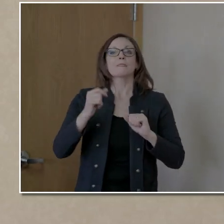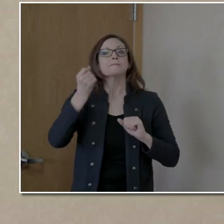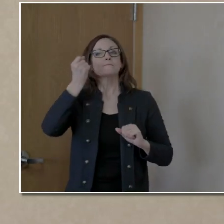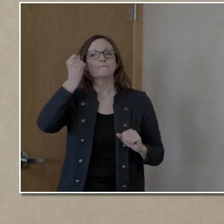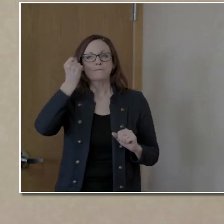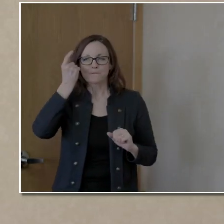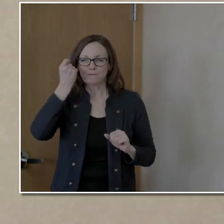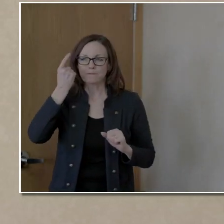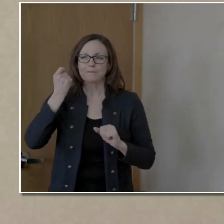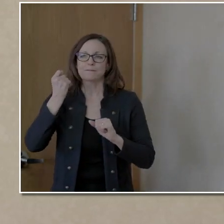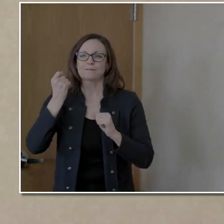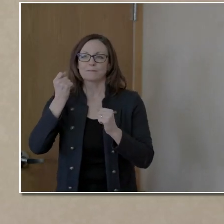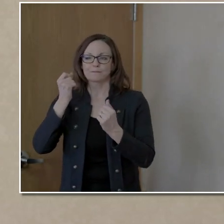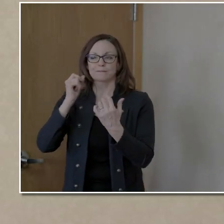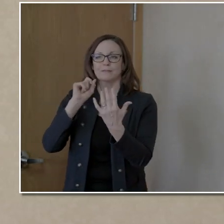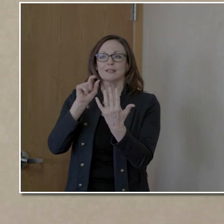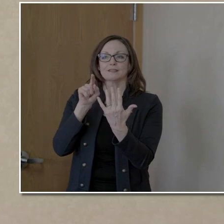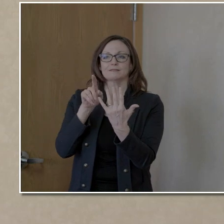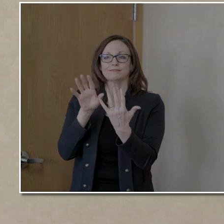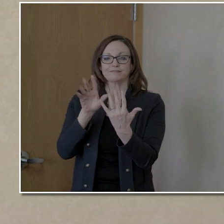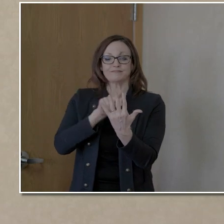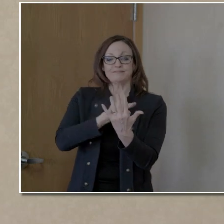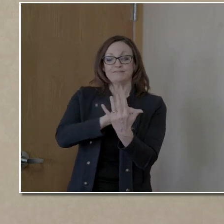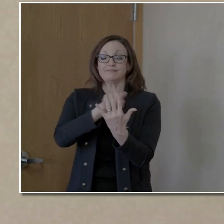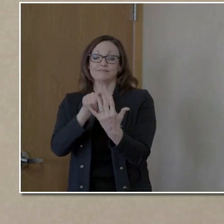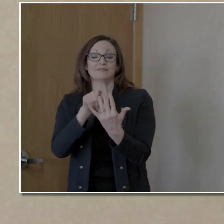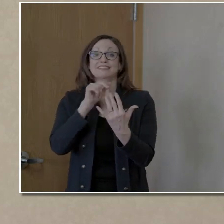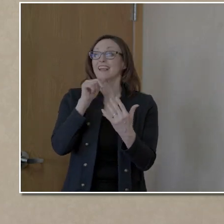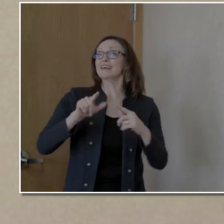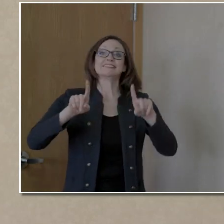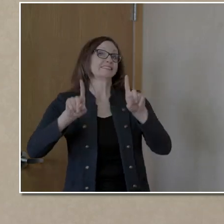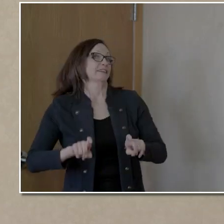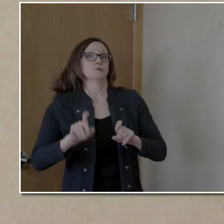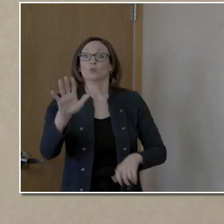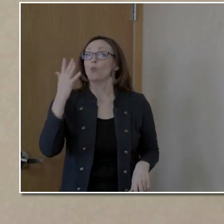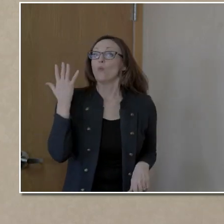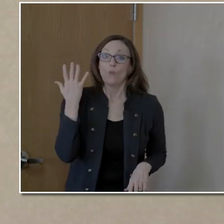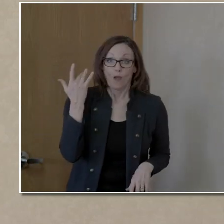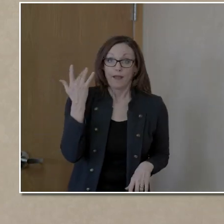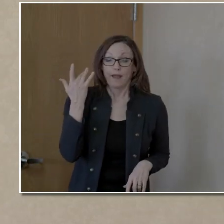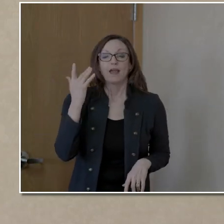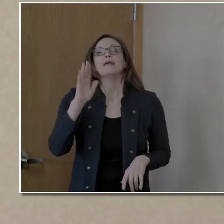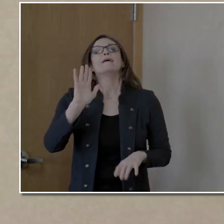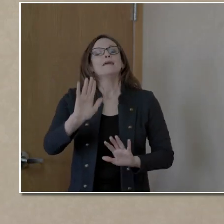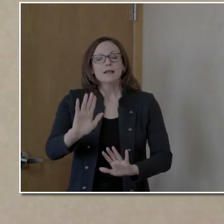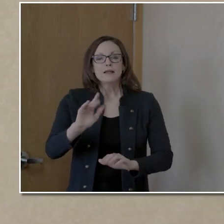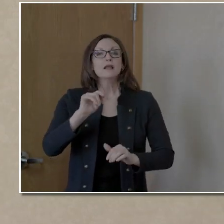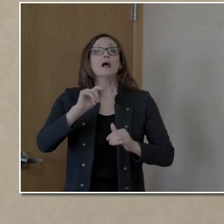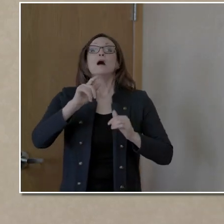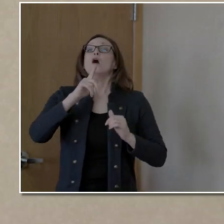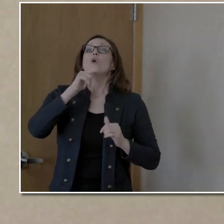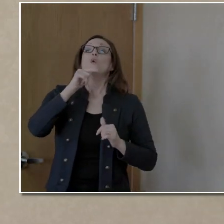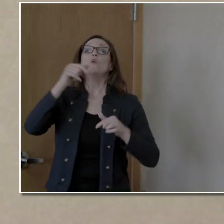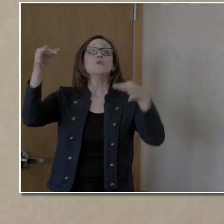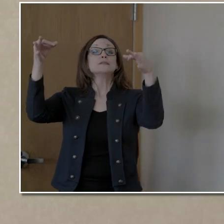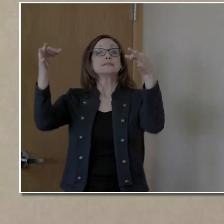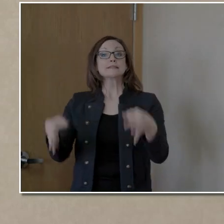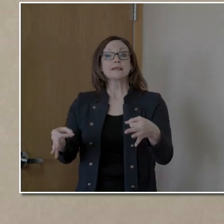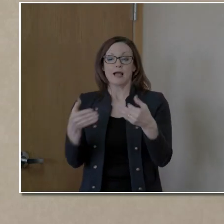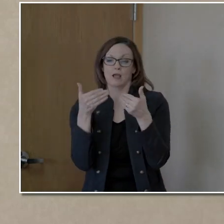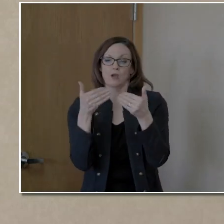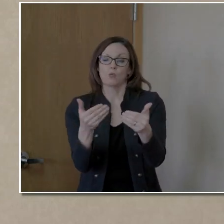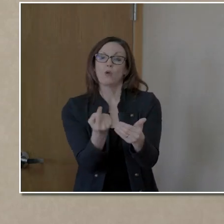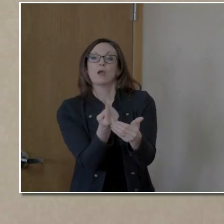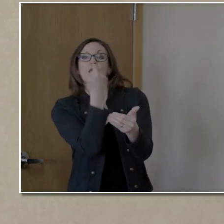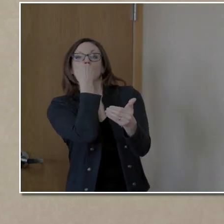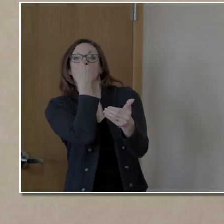have COVID-19 or were healthcare workers. And we gave them that counsel early in the pandemic because we didn't have enough